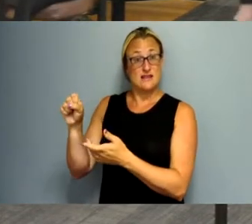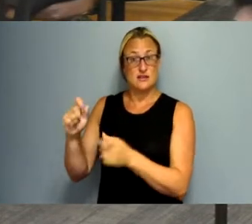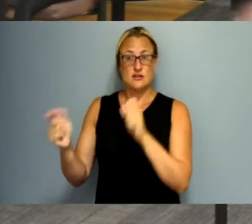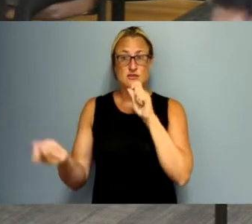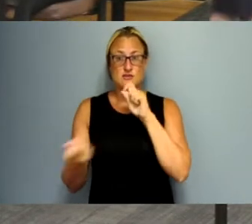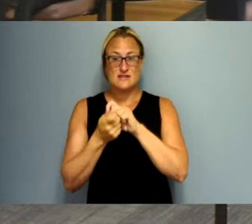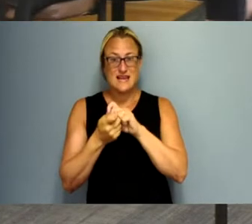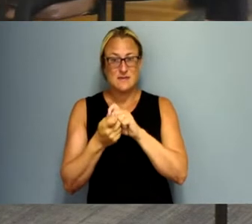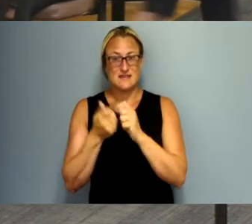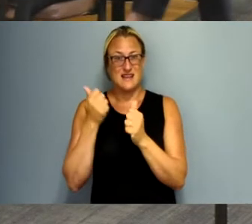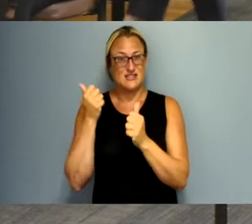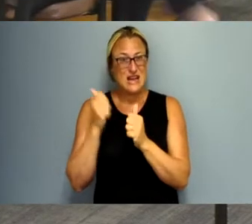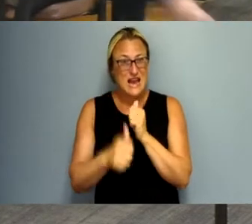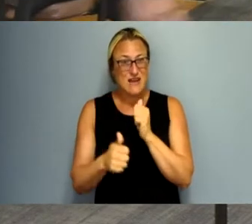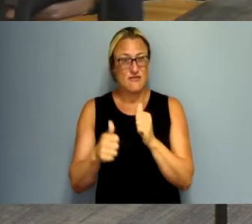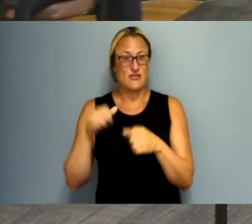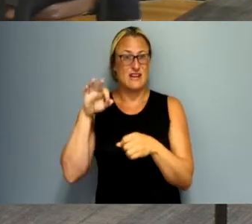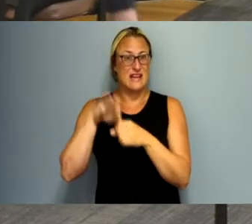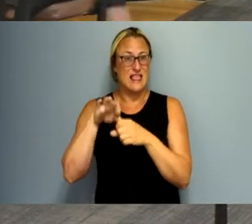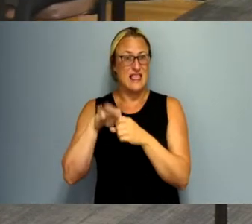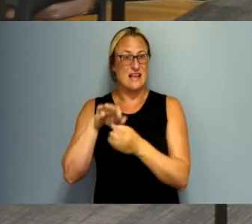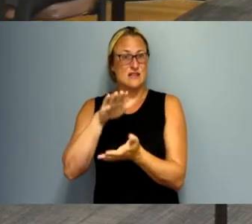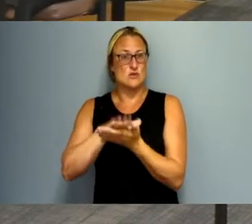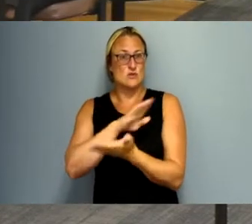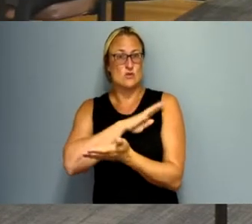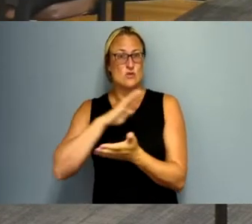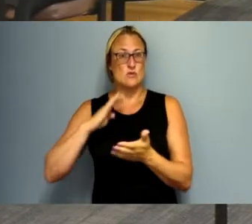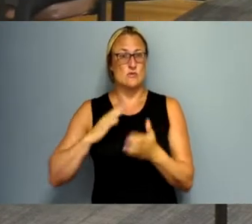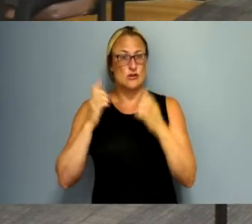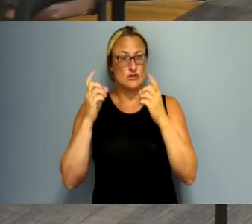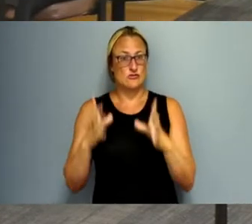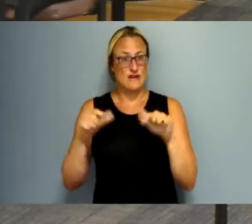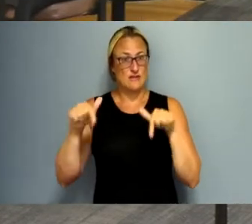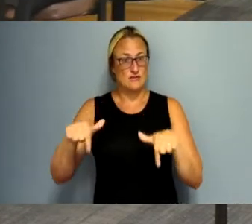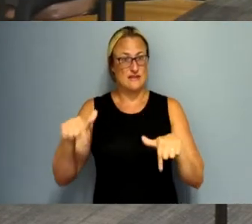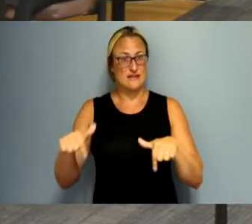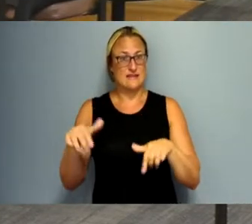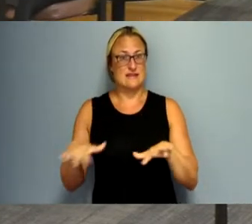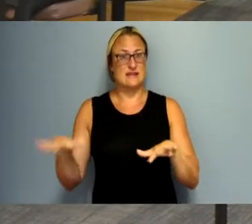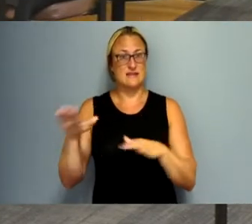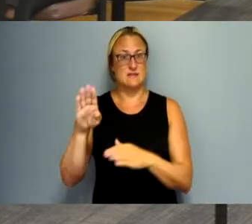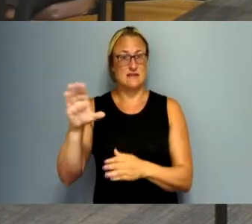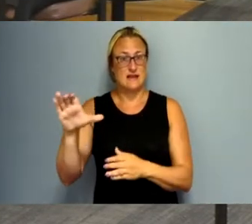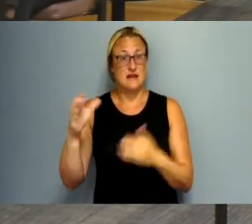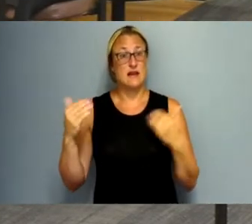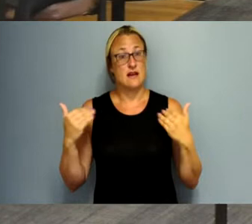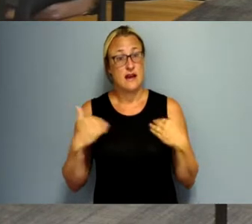single elected school board director in this county. And I have that email.